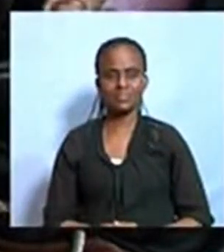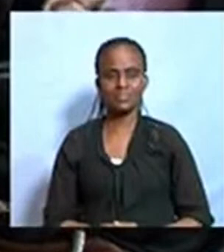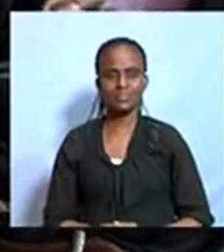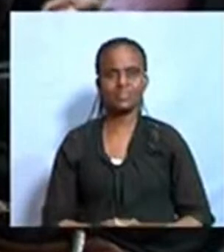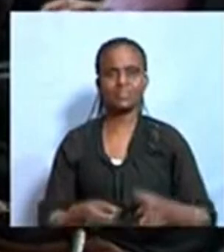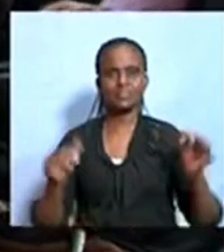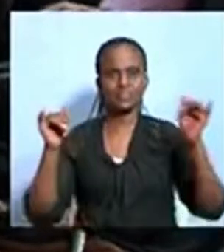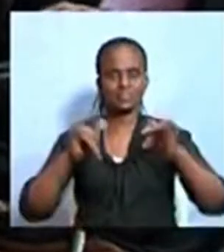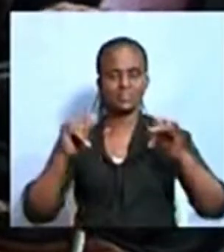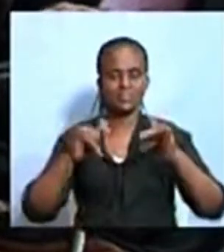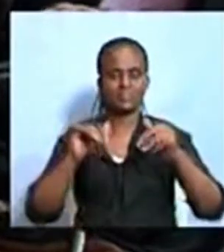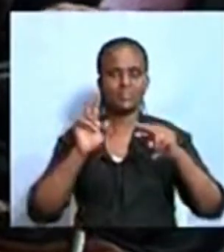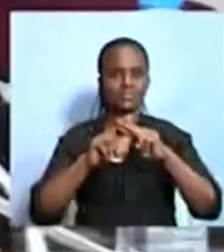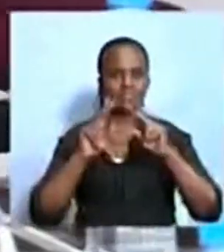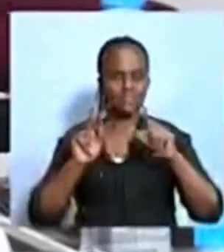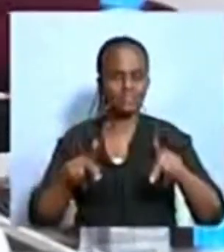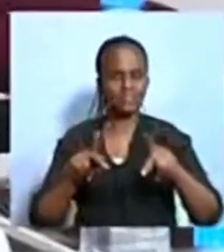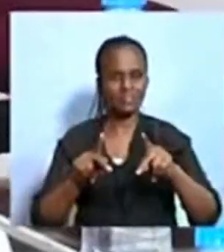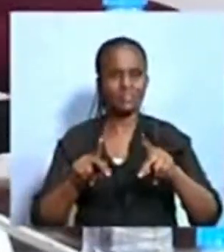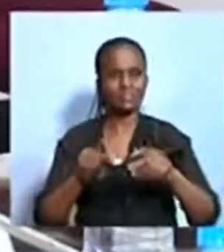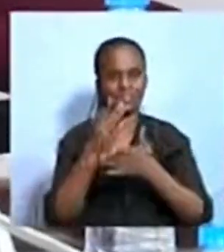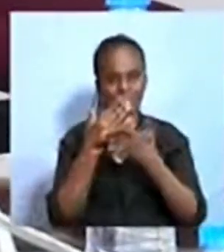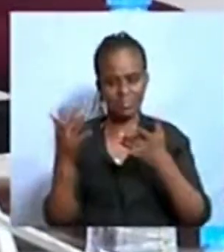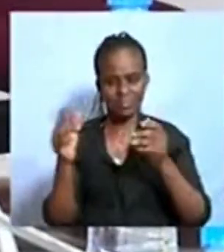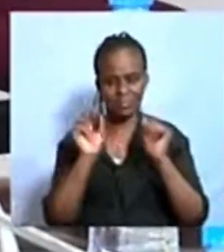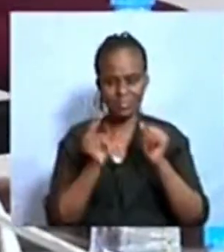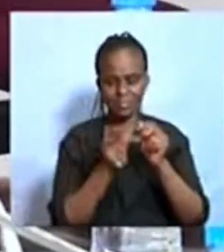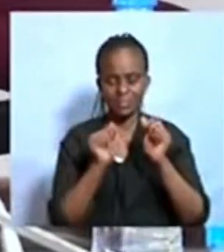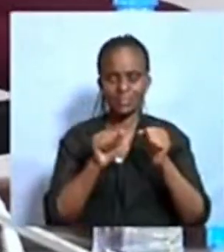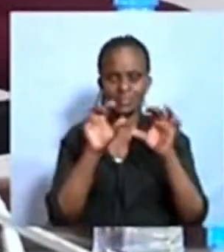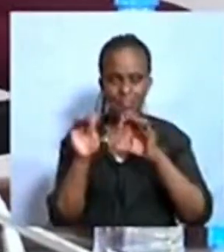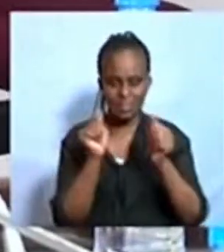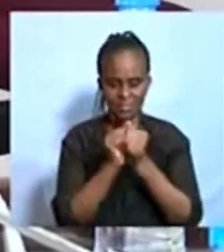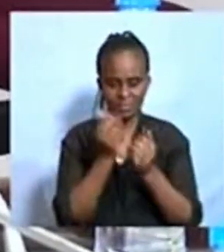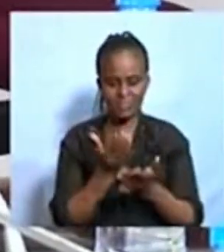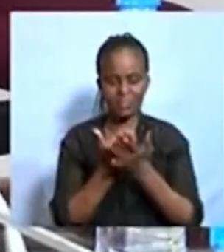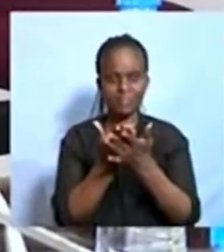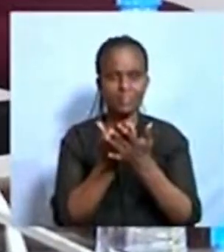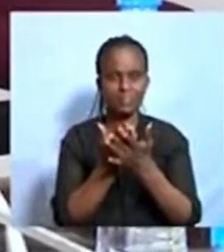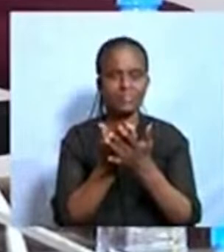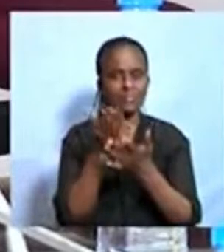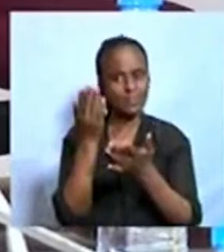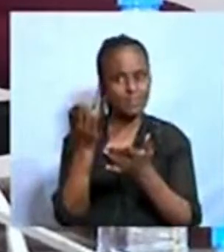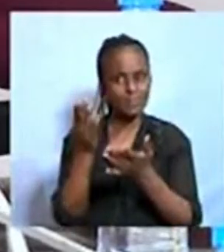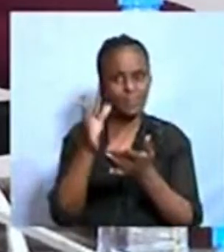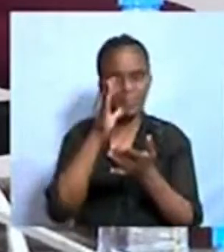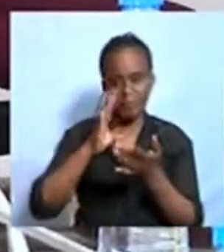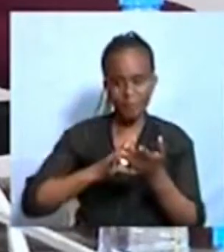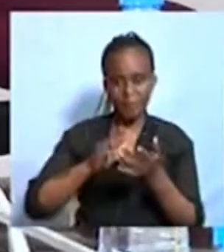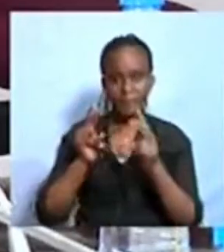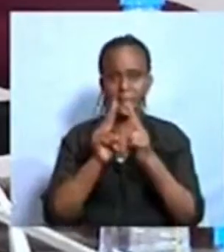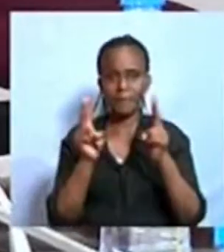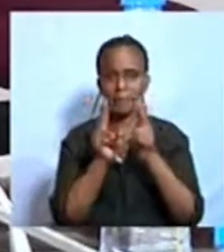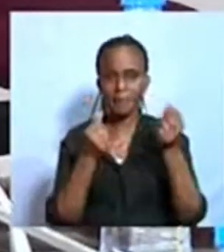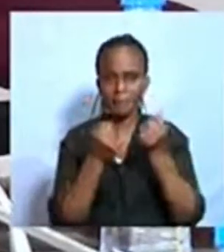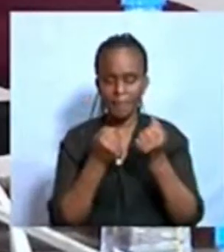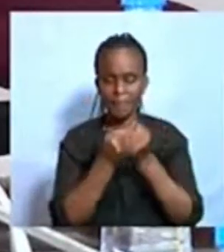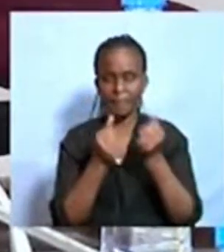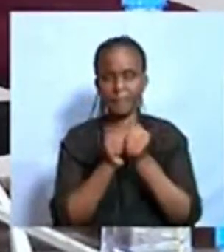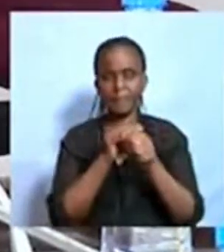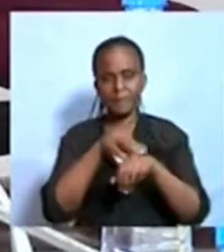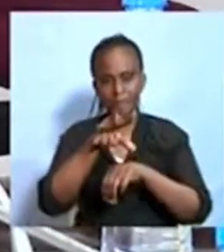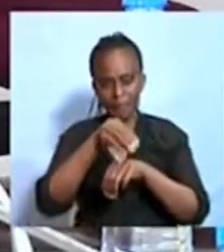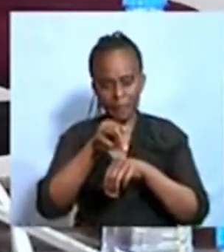Yes, Chair, that is certainly something that we could do and still make a submission. I think the Madam has been very supportive in terms of guiding